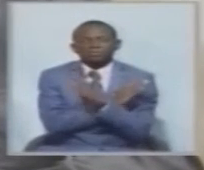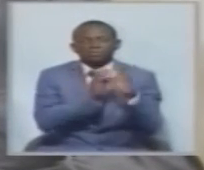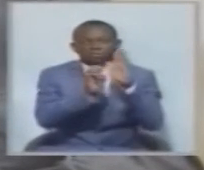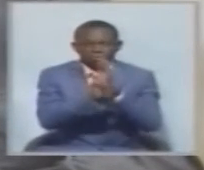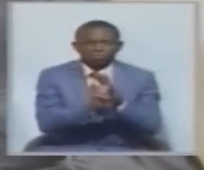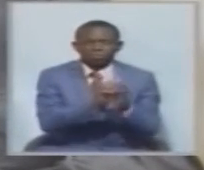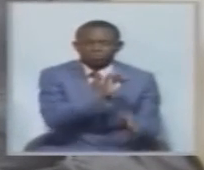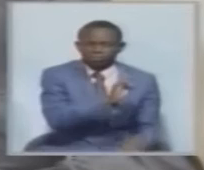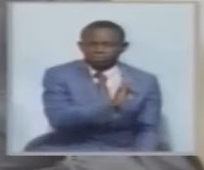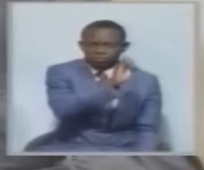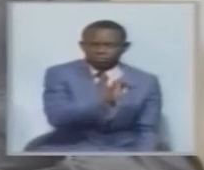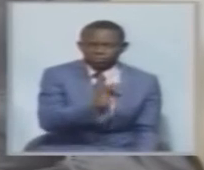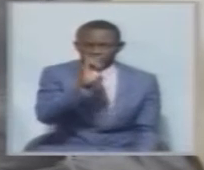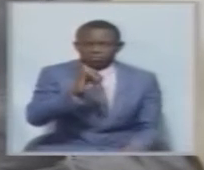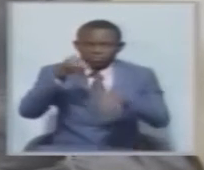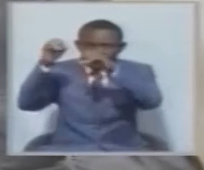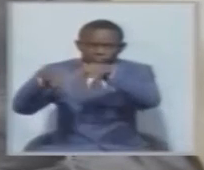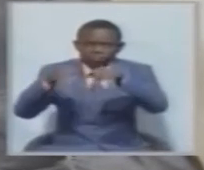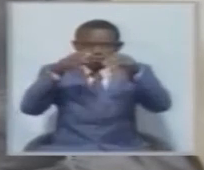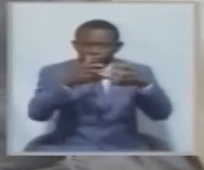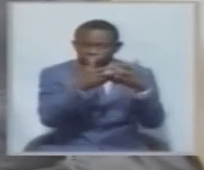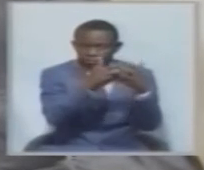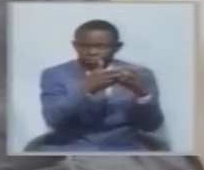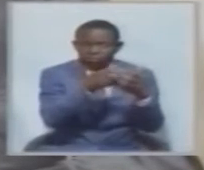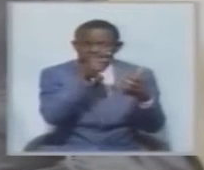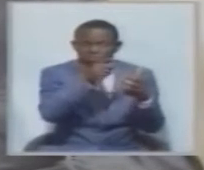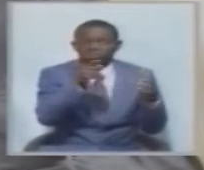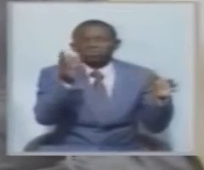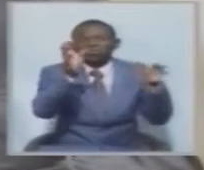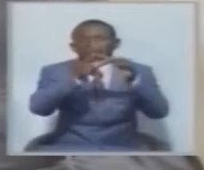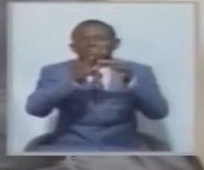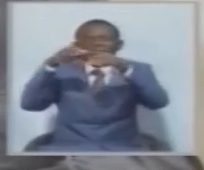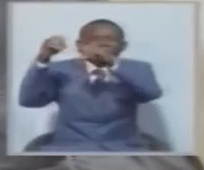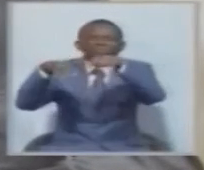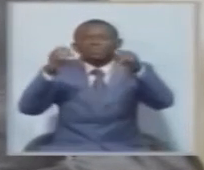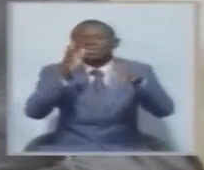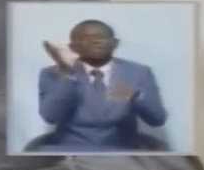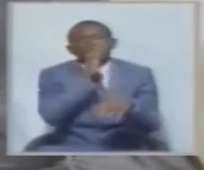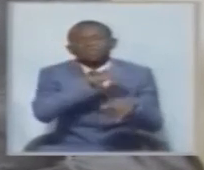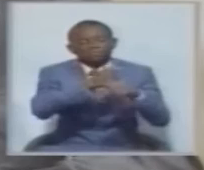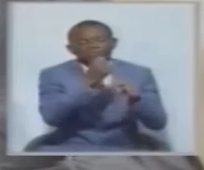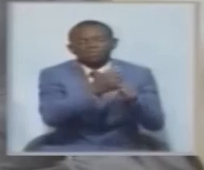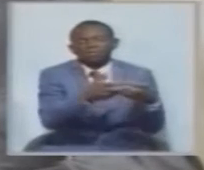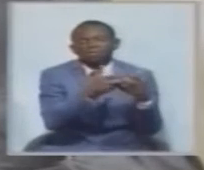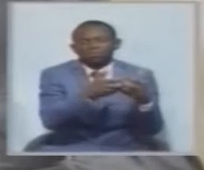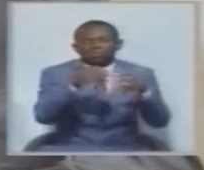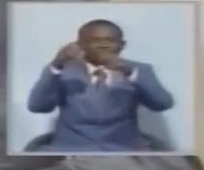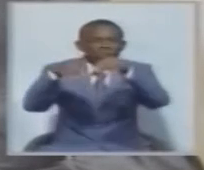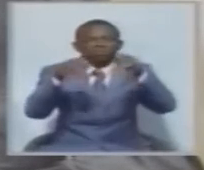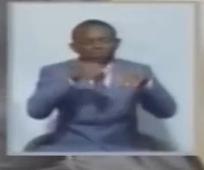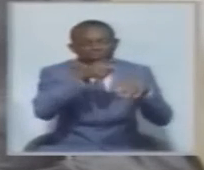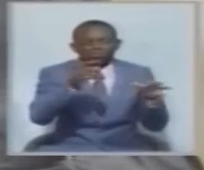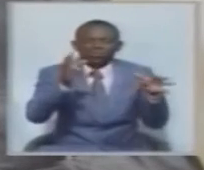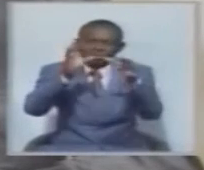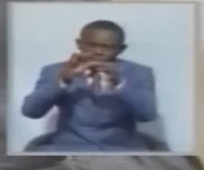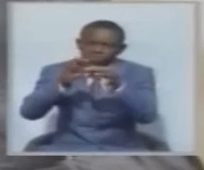E.R.C power transmission, we already have electricity being generated and is contributing to the national grid. If you